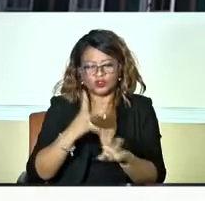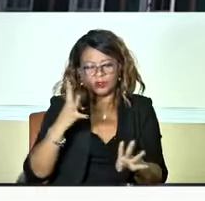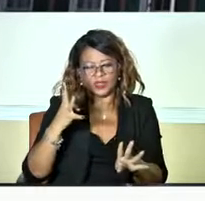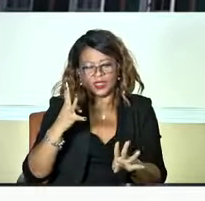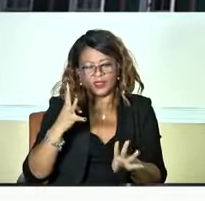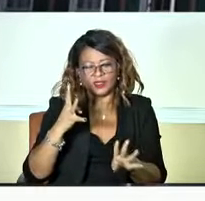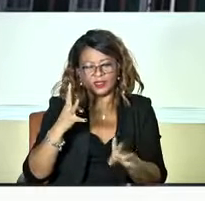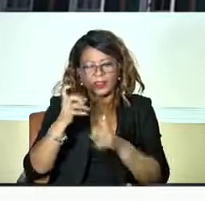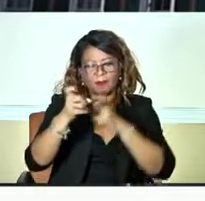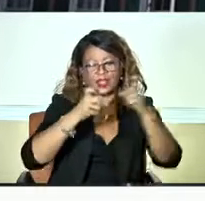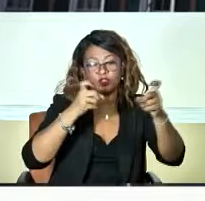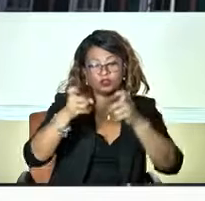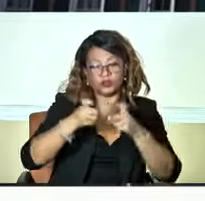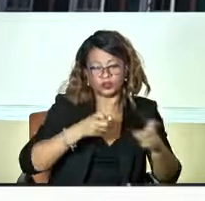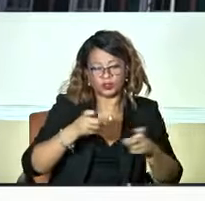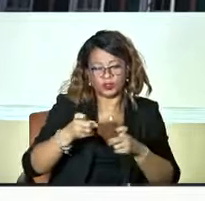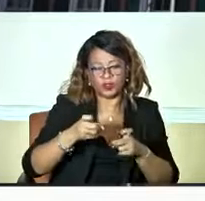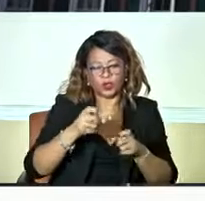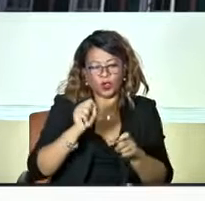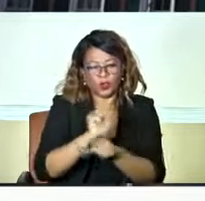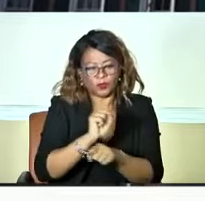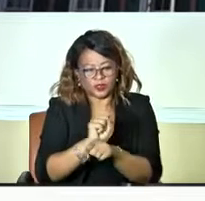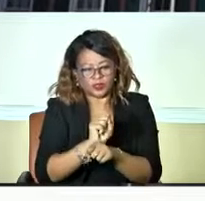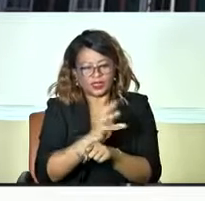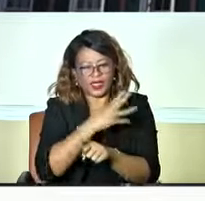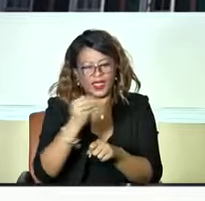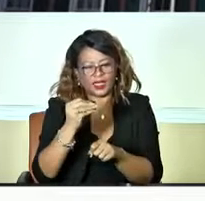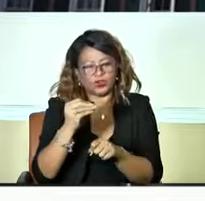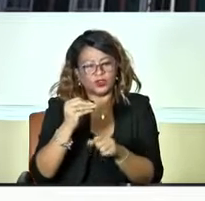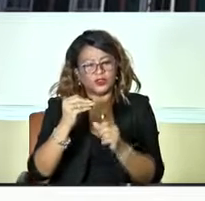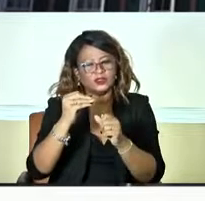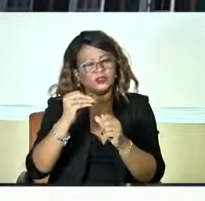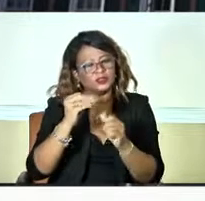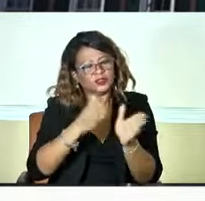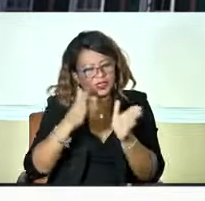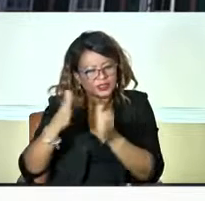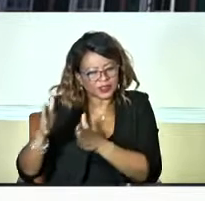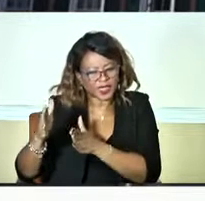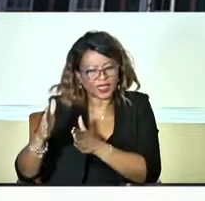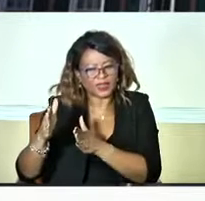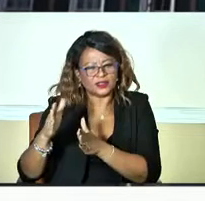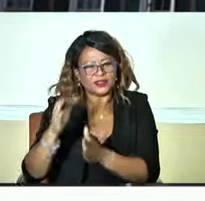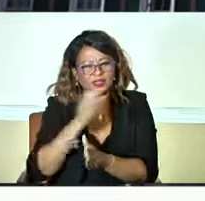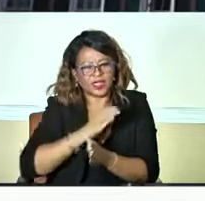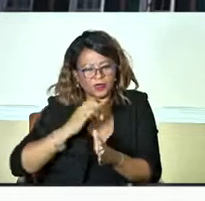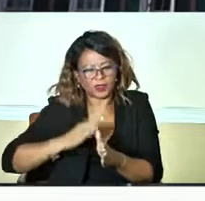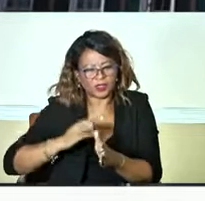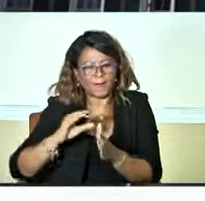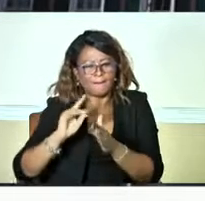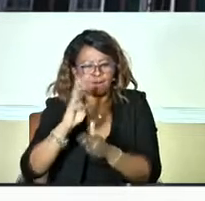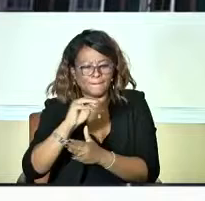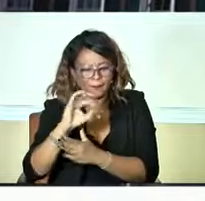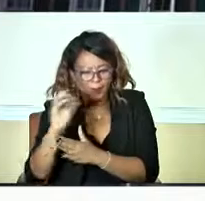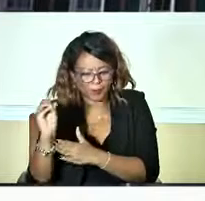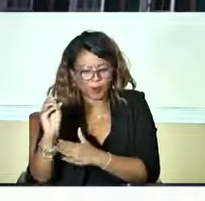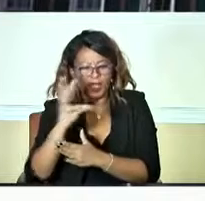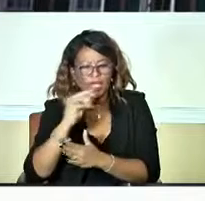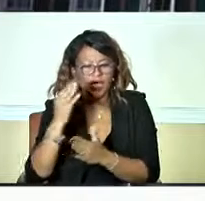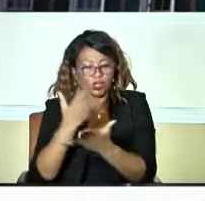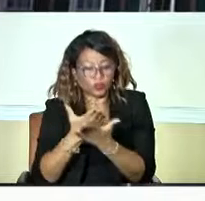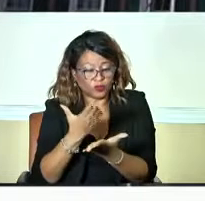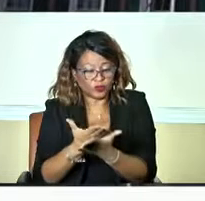the managerial operations. It will standardize and automate the cabinet memorandum and agenda